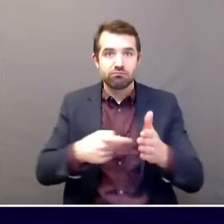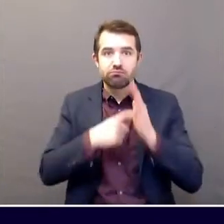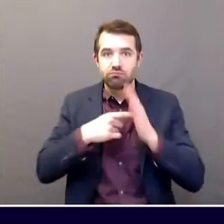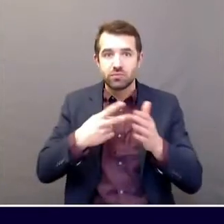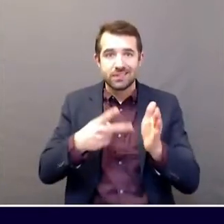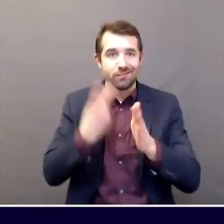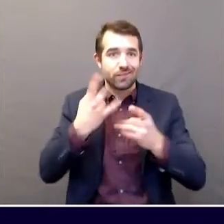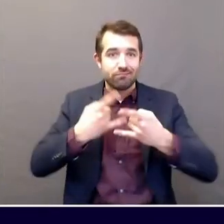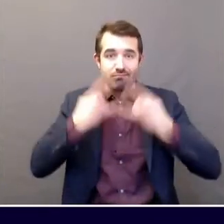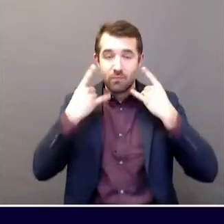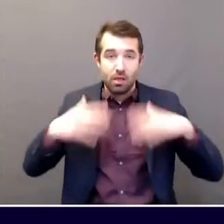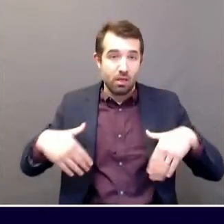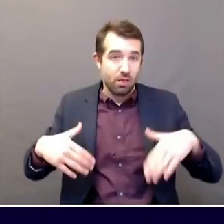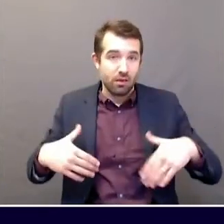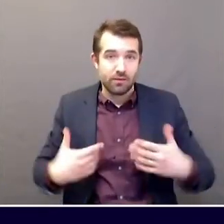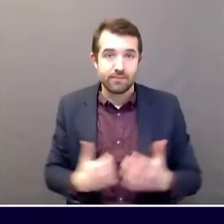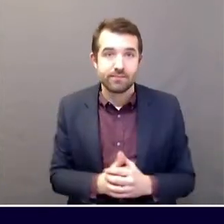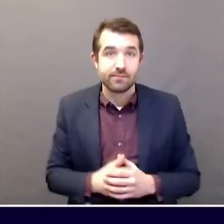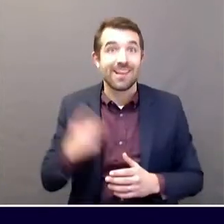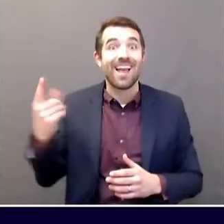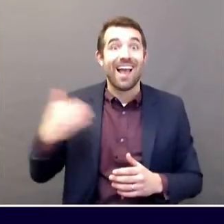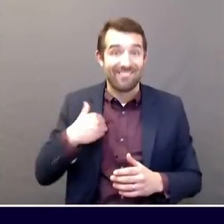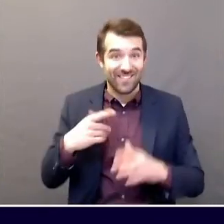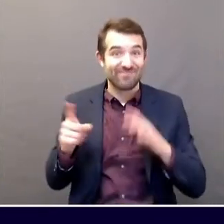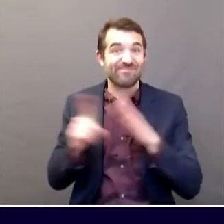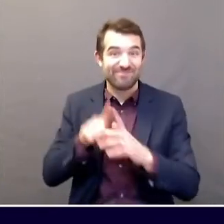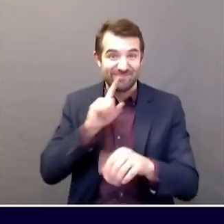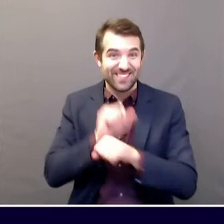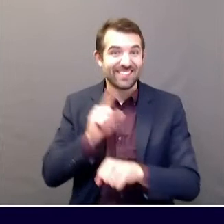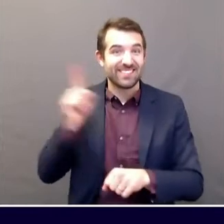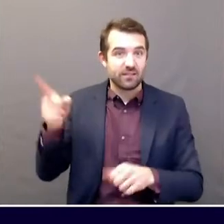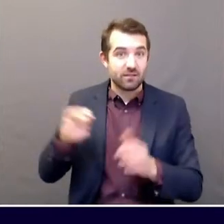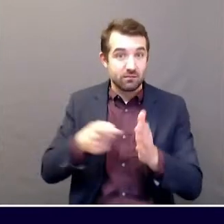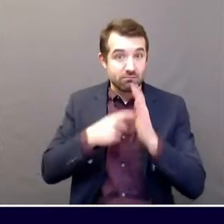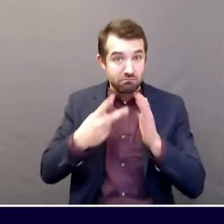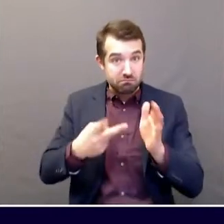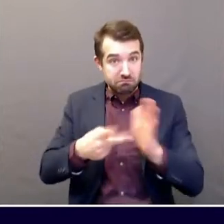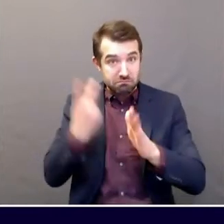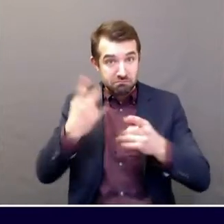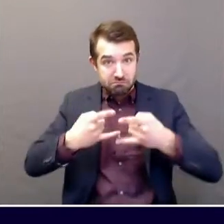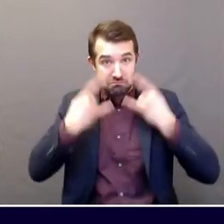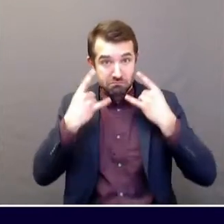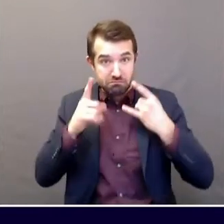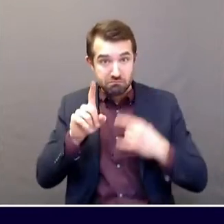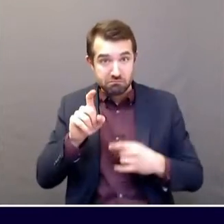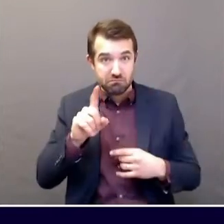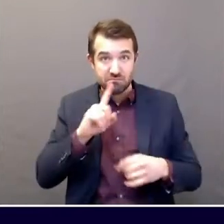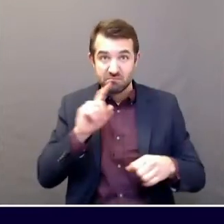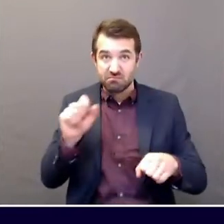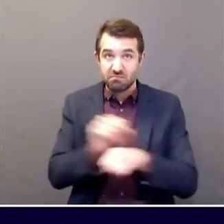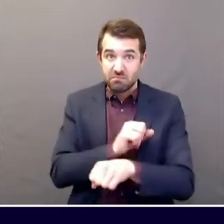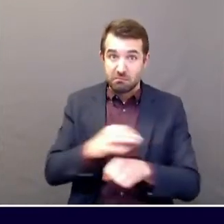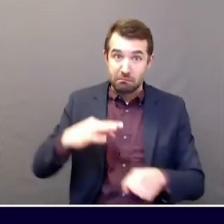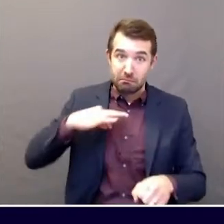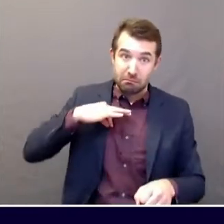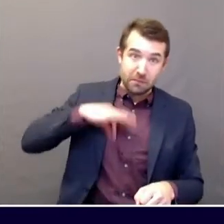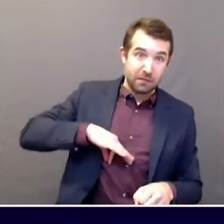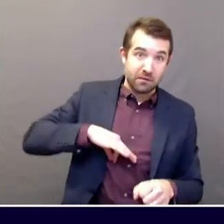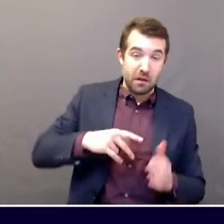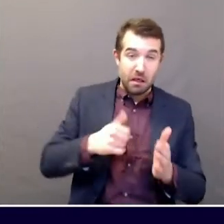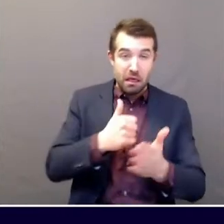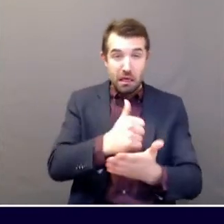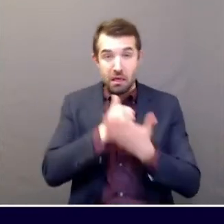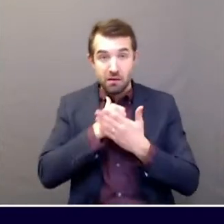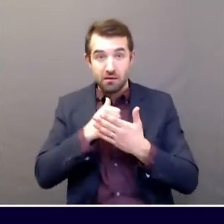Again, not clear what there is a benefit, but what the magnitude of that benefit is on top of traditional masking, hard to know, difficult